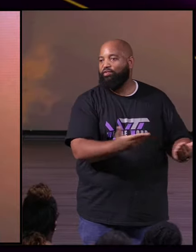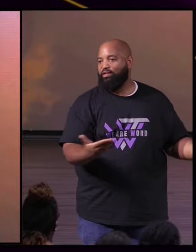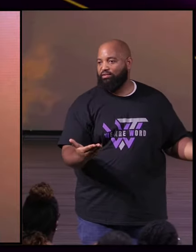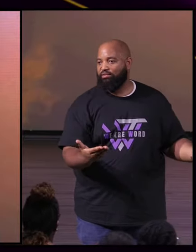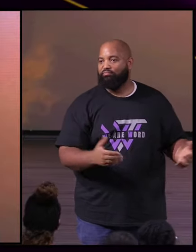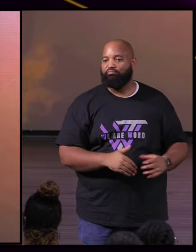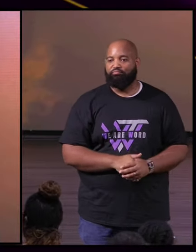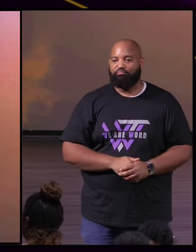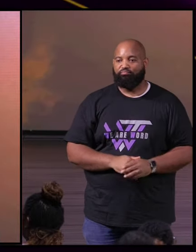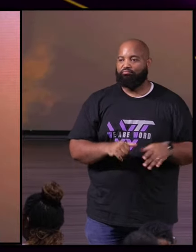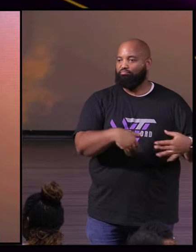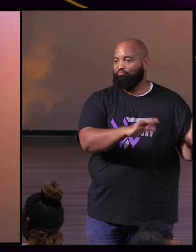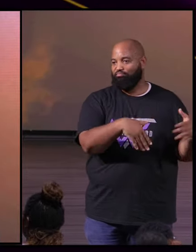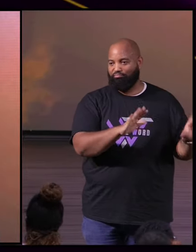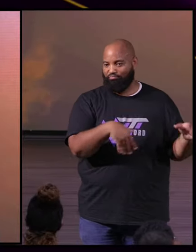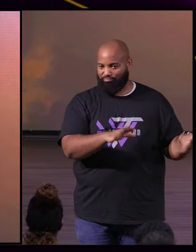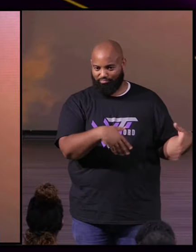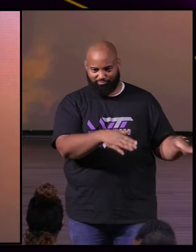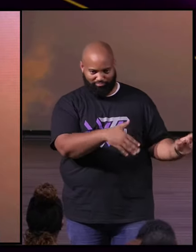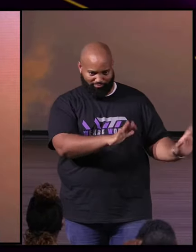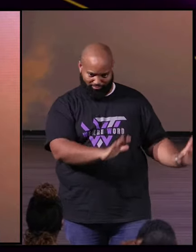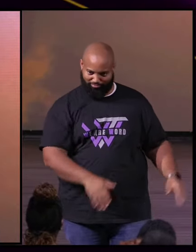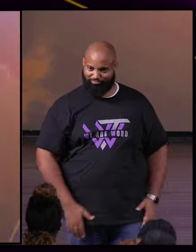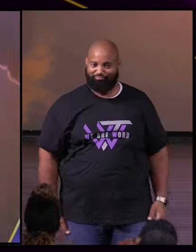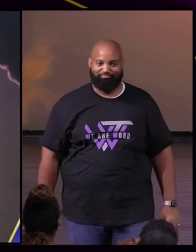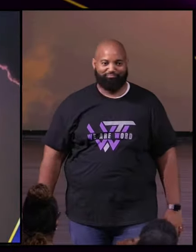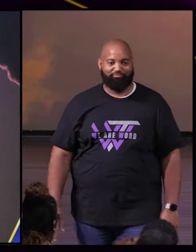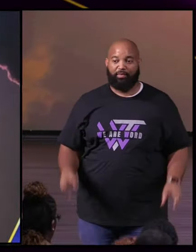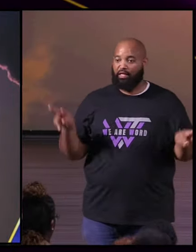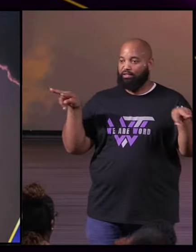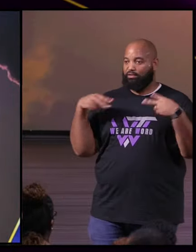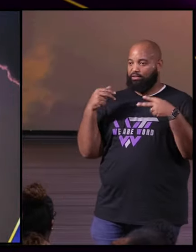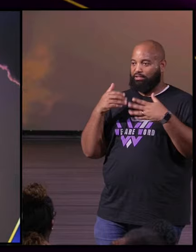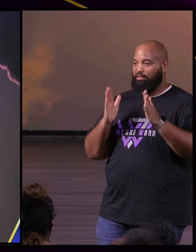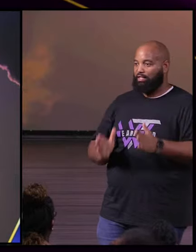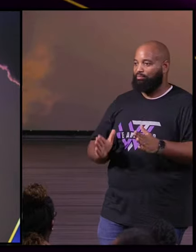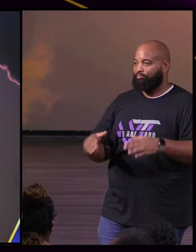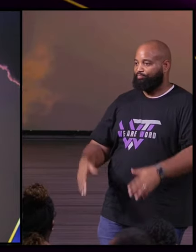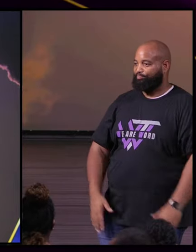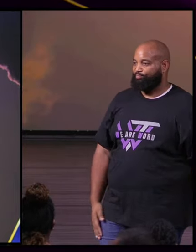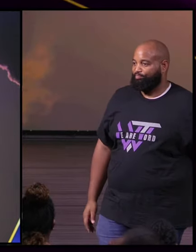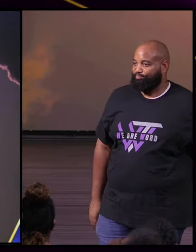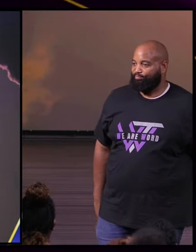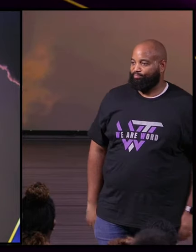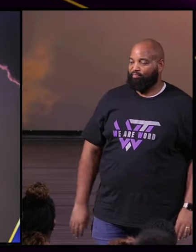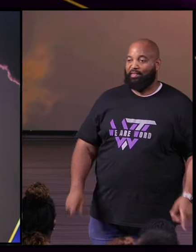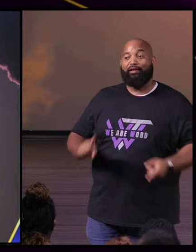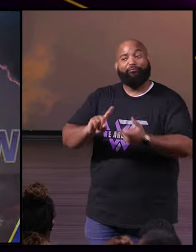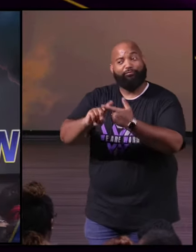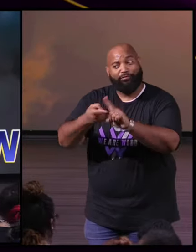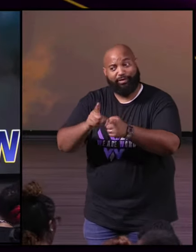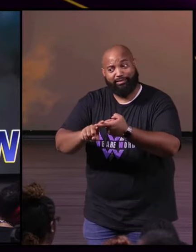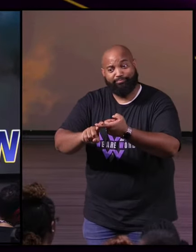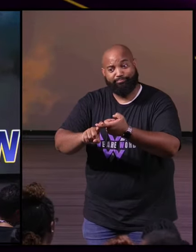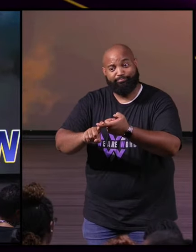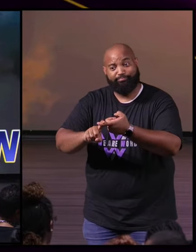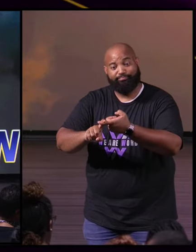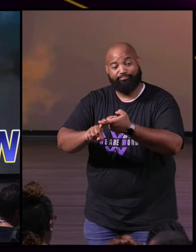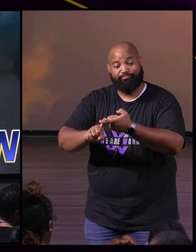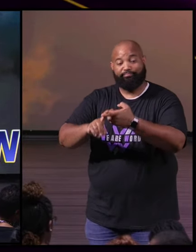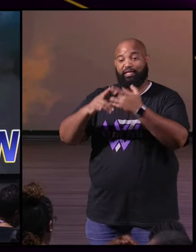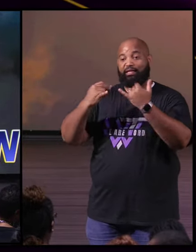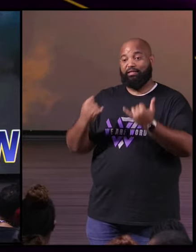had. Amen. Look at somebody before you take your seat. Look at them. Tell them, friend,